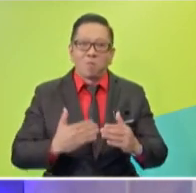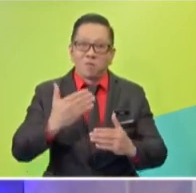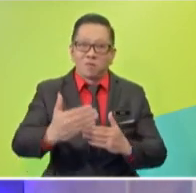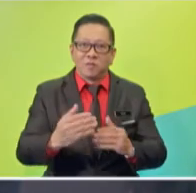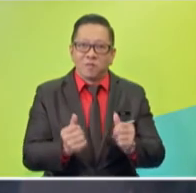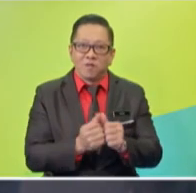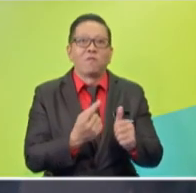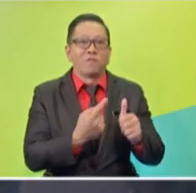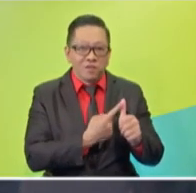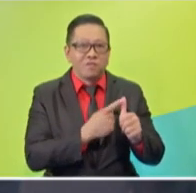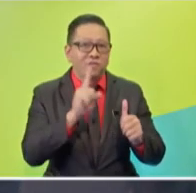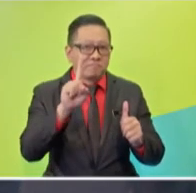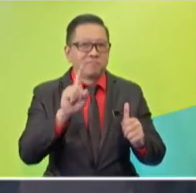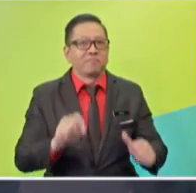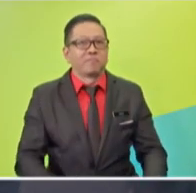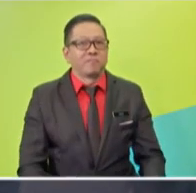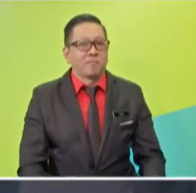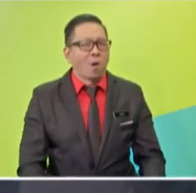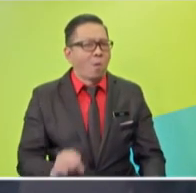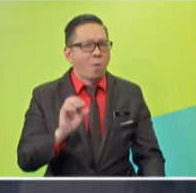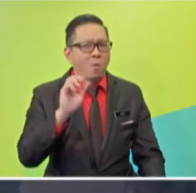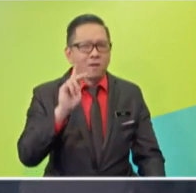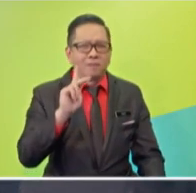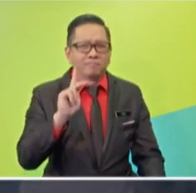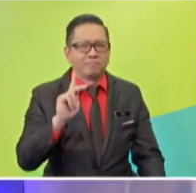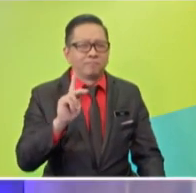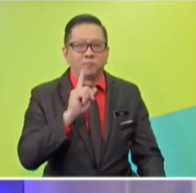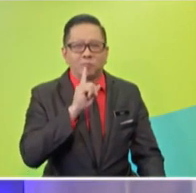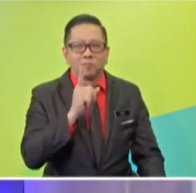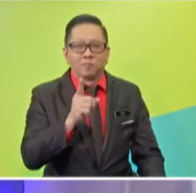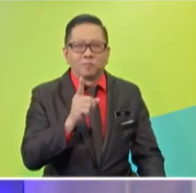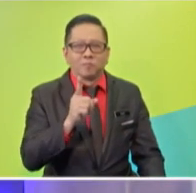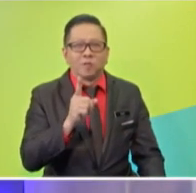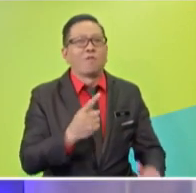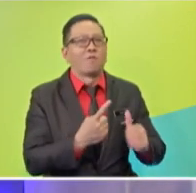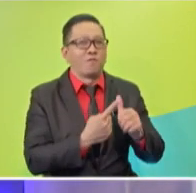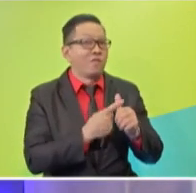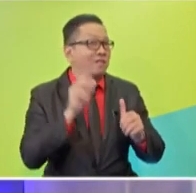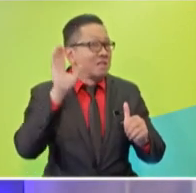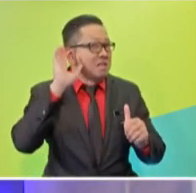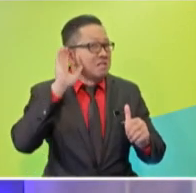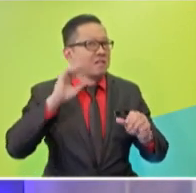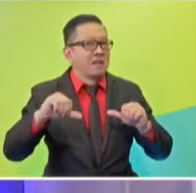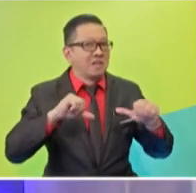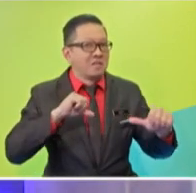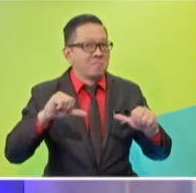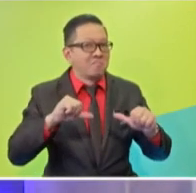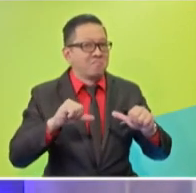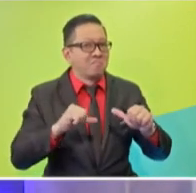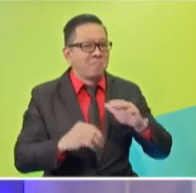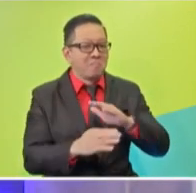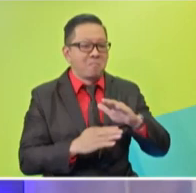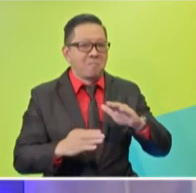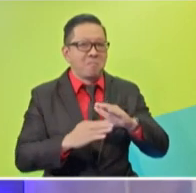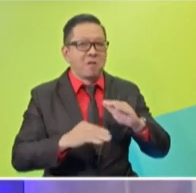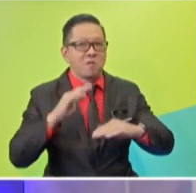Shafika? Of course, let's go. All right, so the first listening activity is based on one of